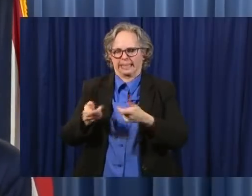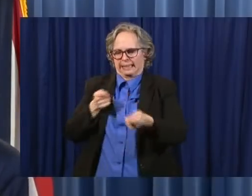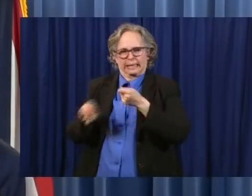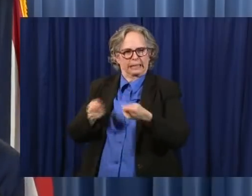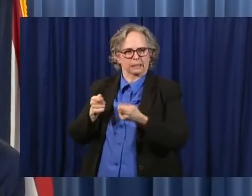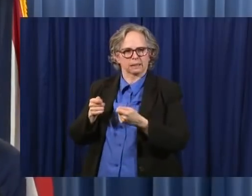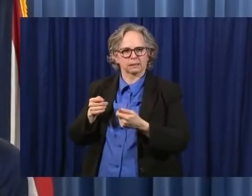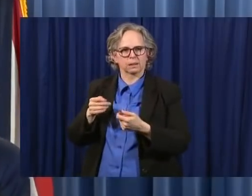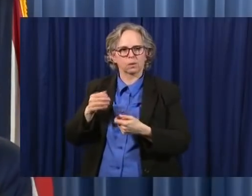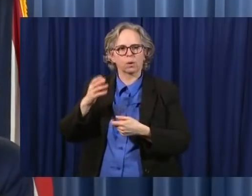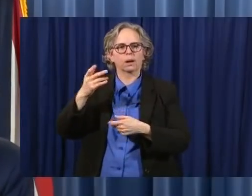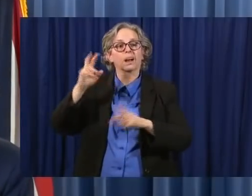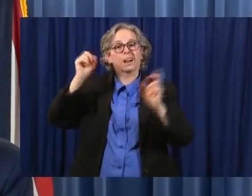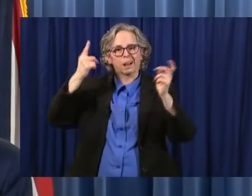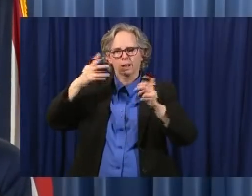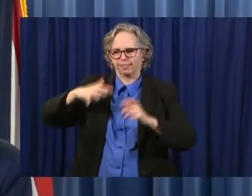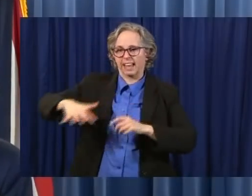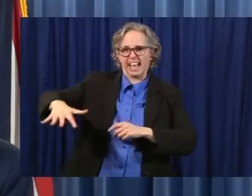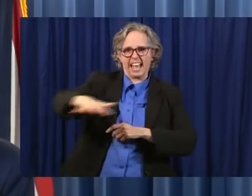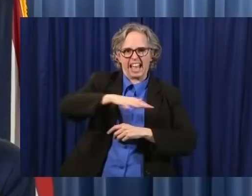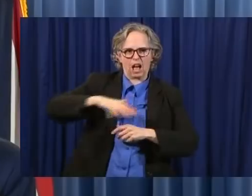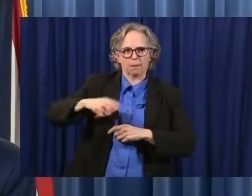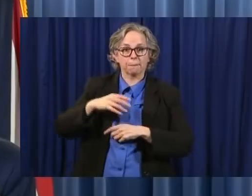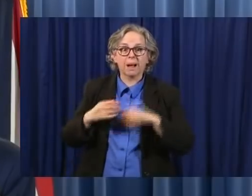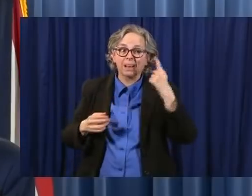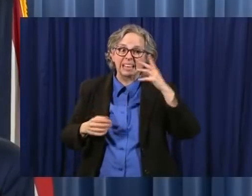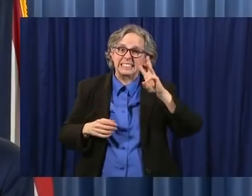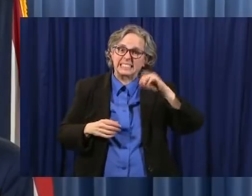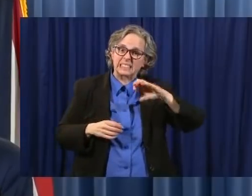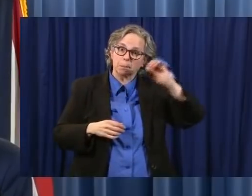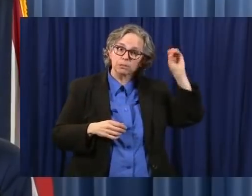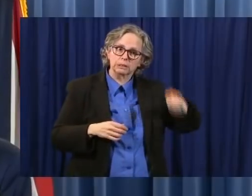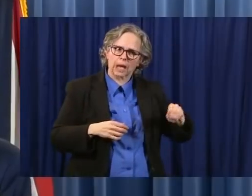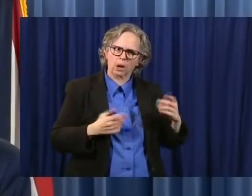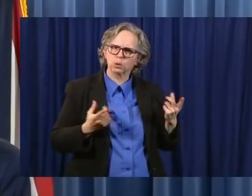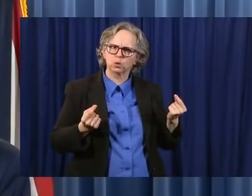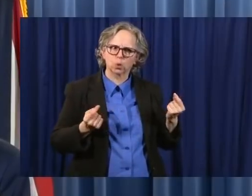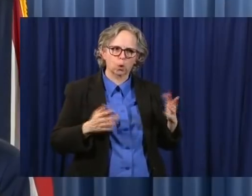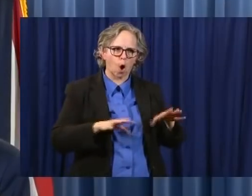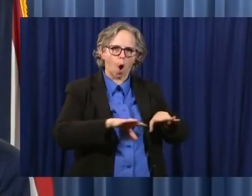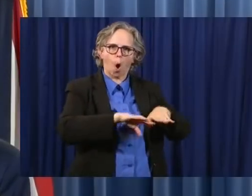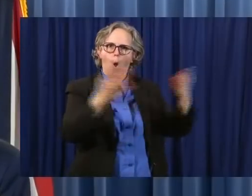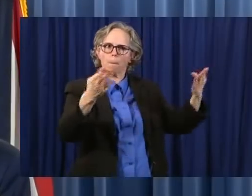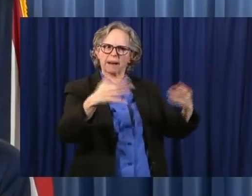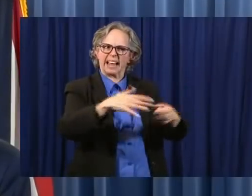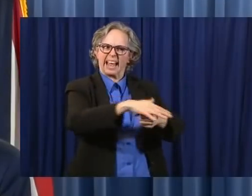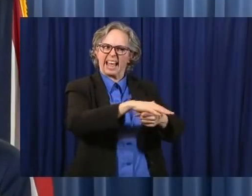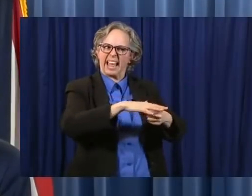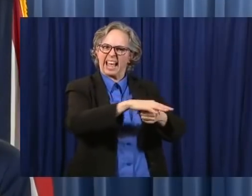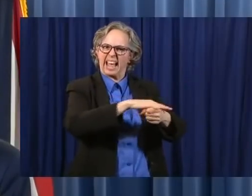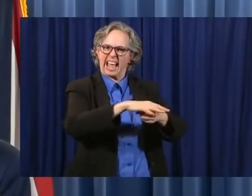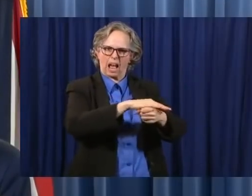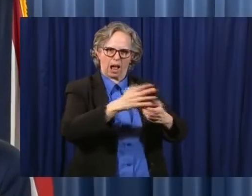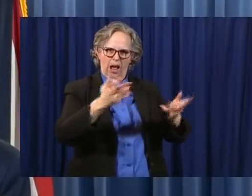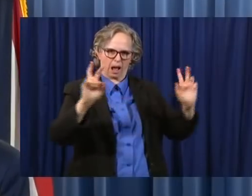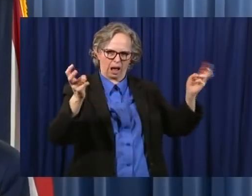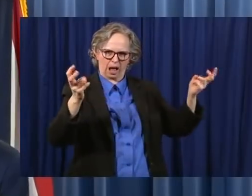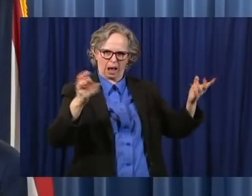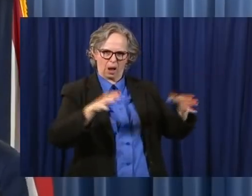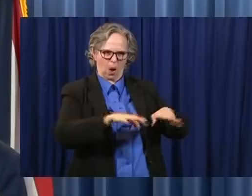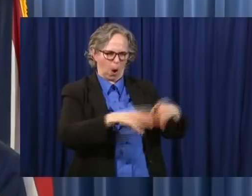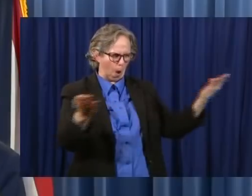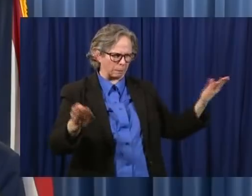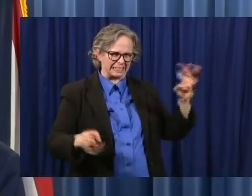people live in an environment that is open bay housing. Some of these might be as small as 40, and I know one's as big as 300.